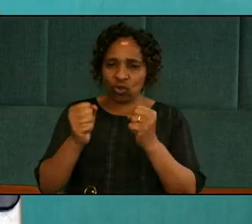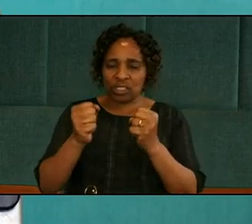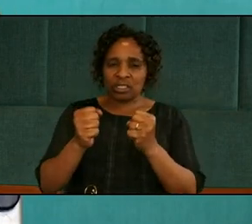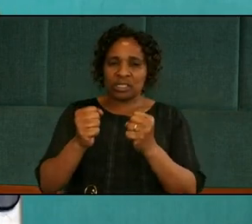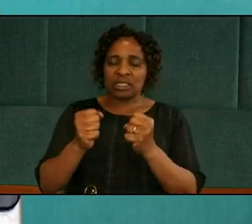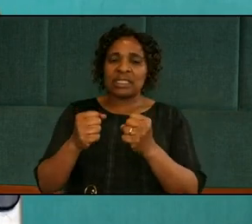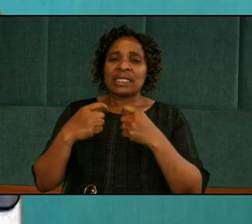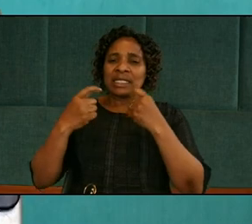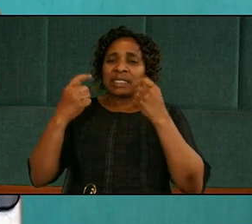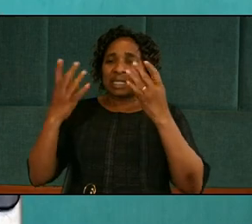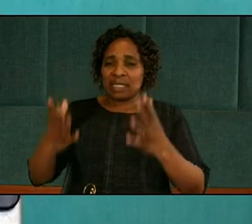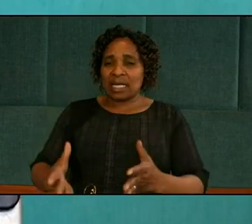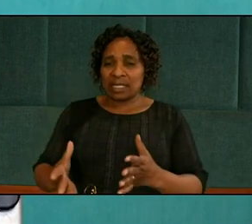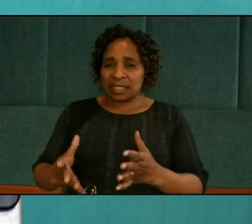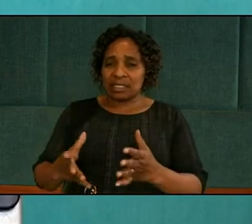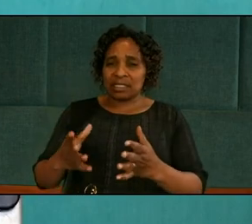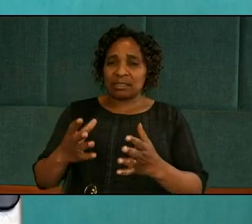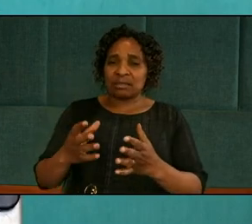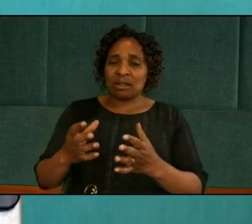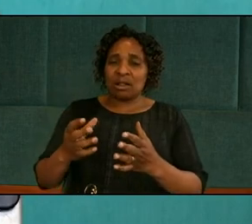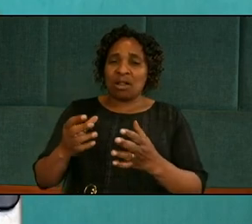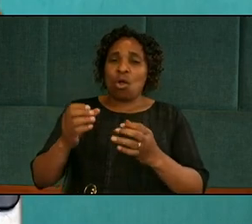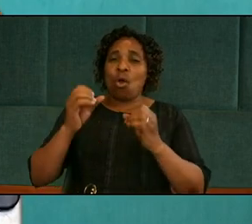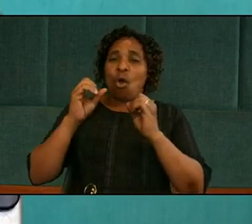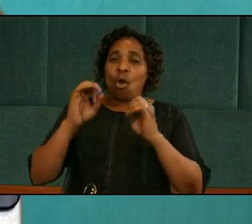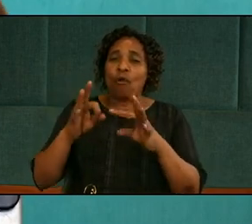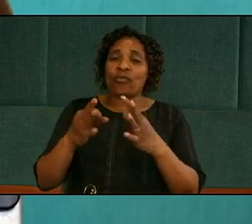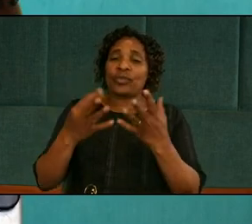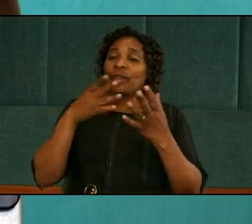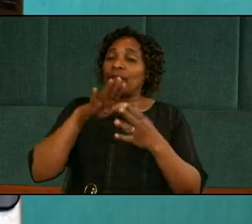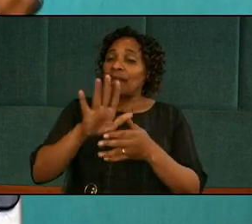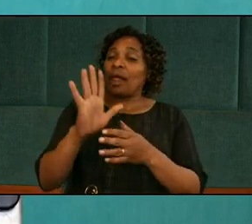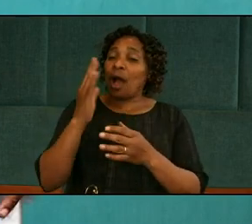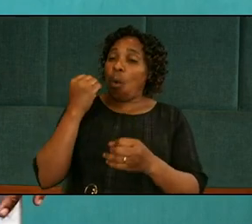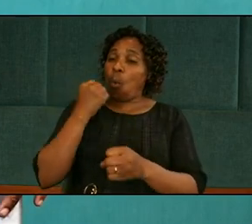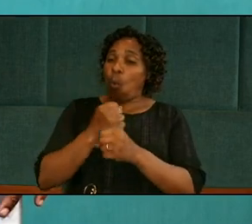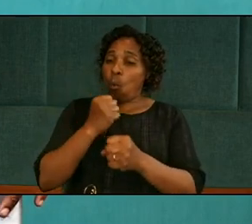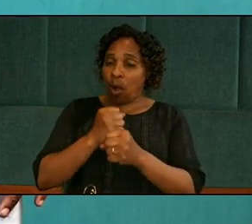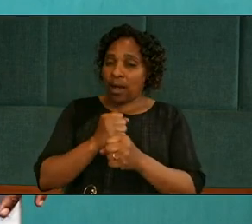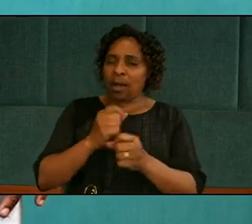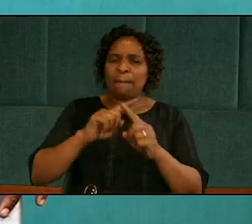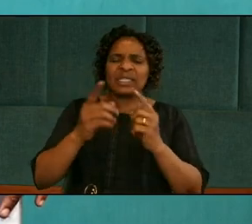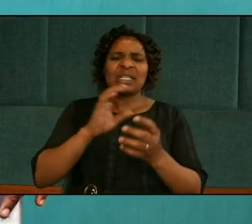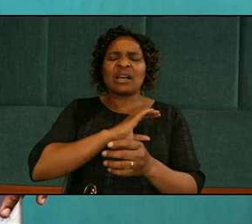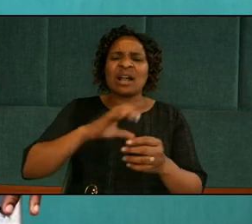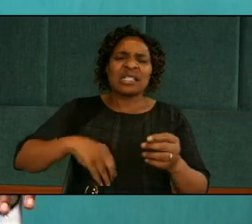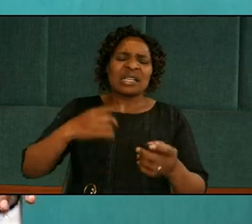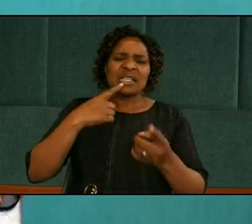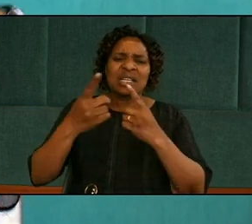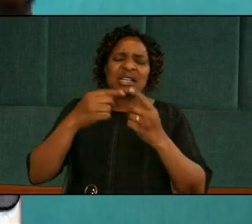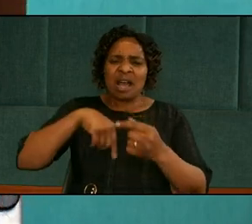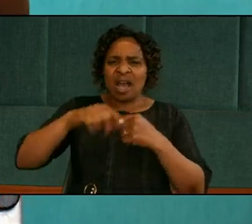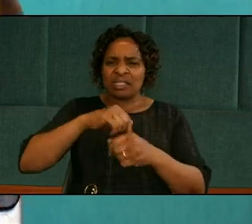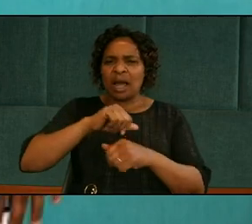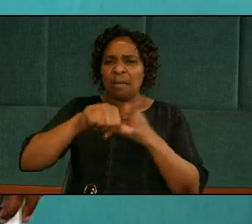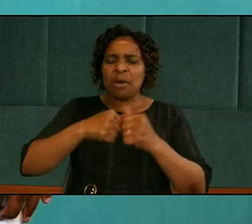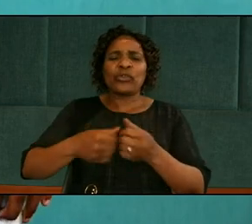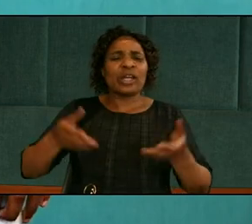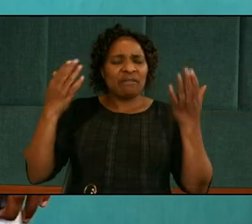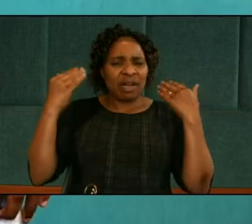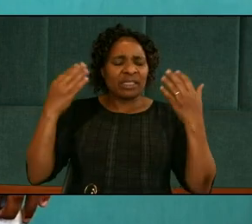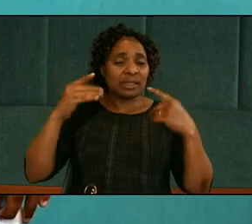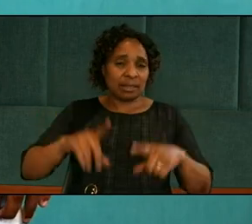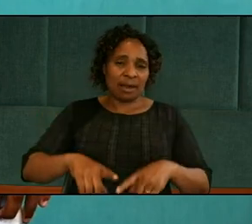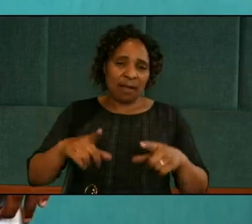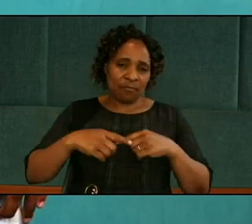weak, you know. And these are great insights on what Christ is really telling us about humility and about eternal life